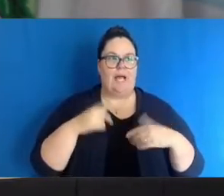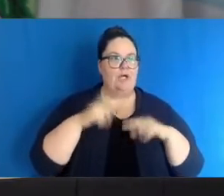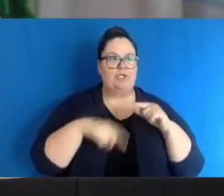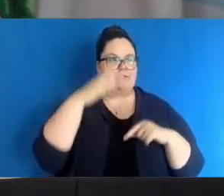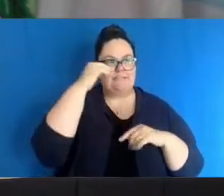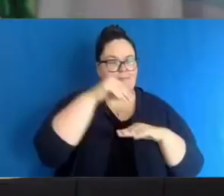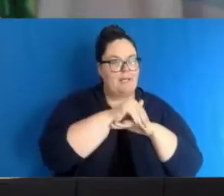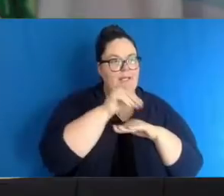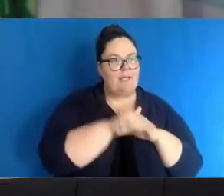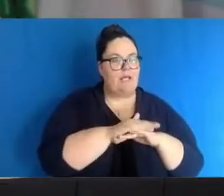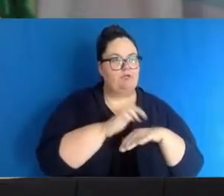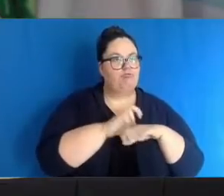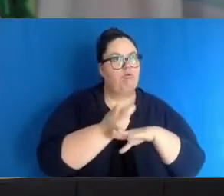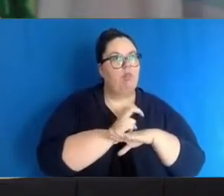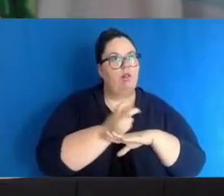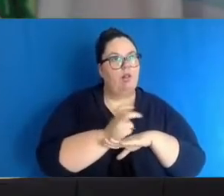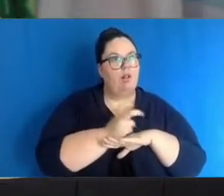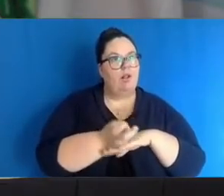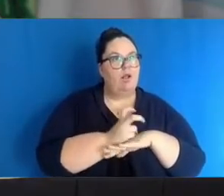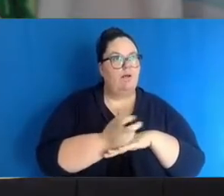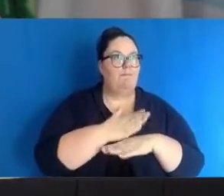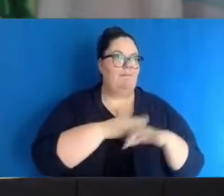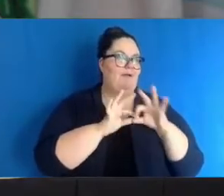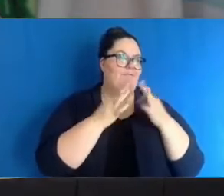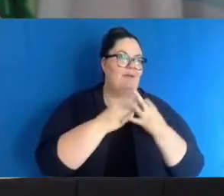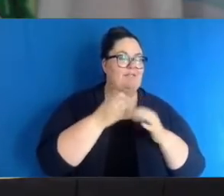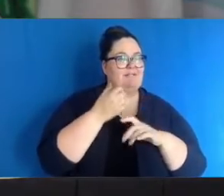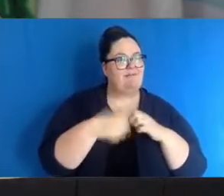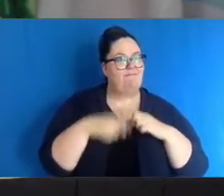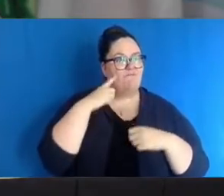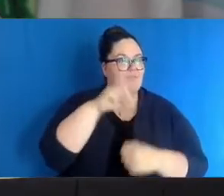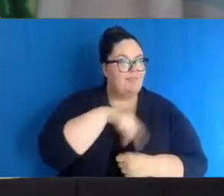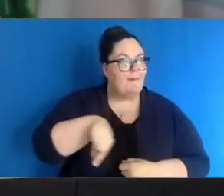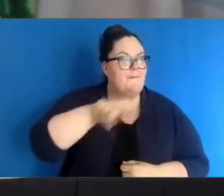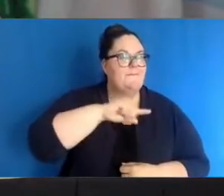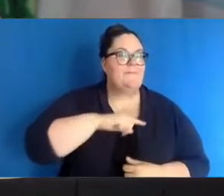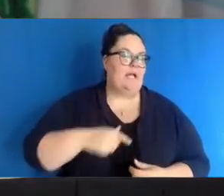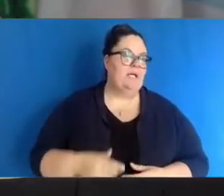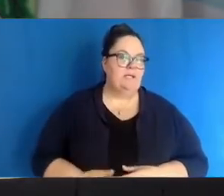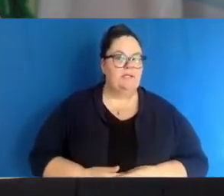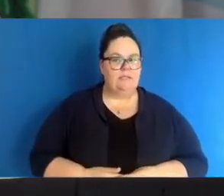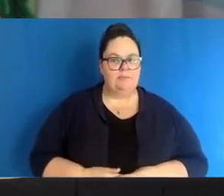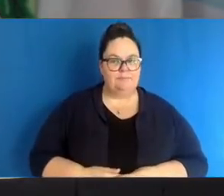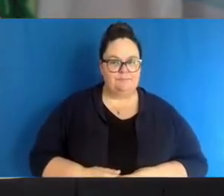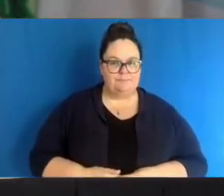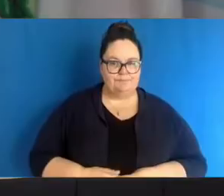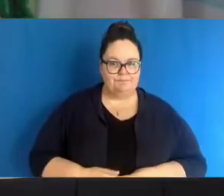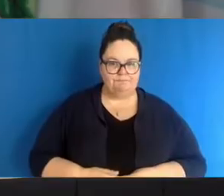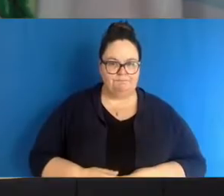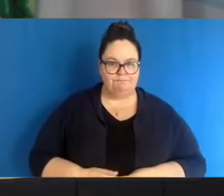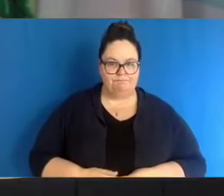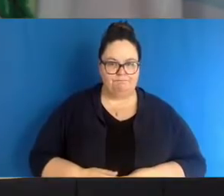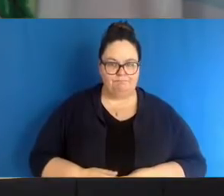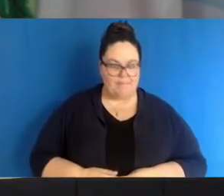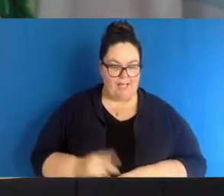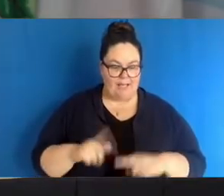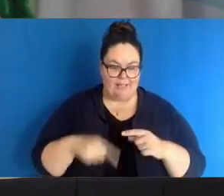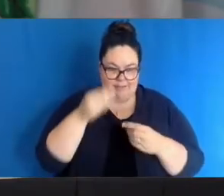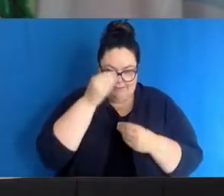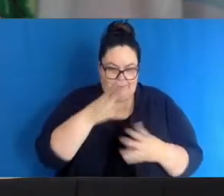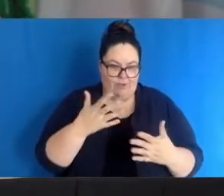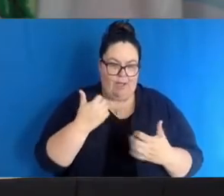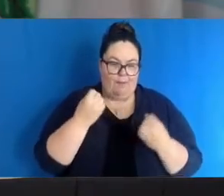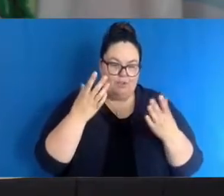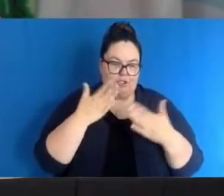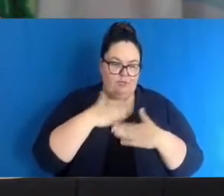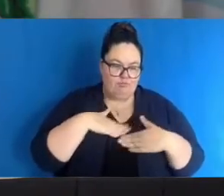on my family, and certainly I just can't tell you enough how much I appreciate you both. So